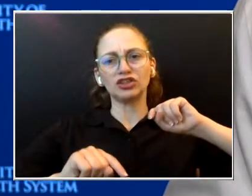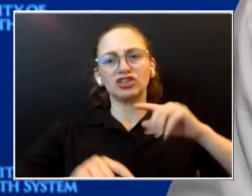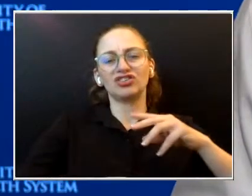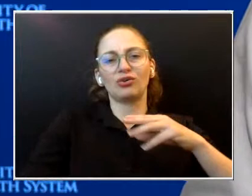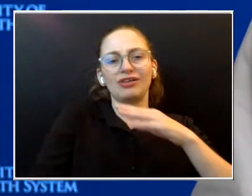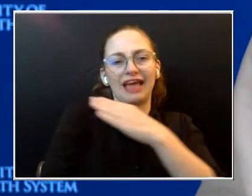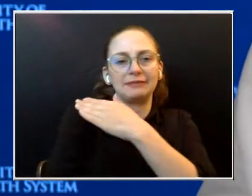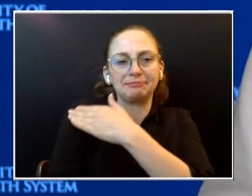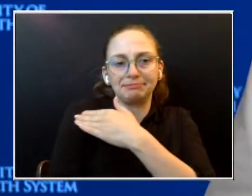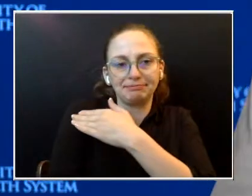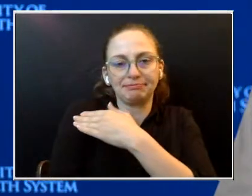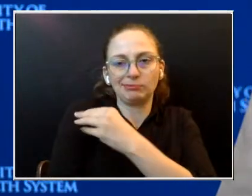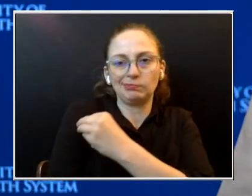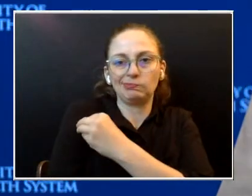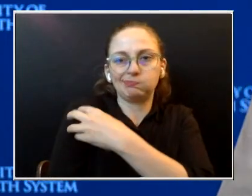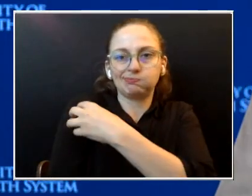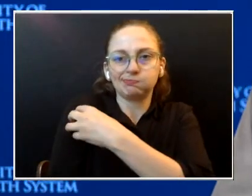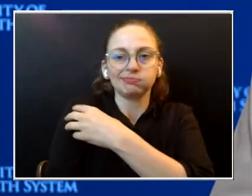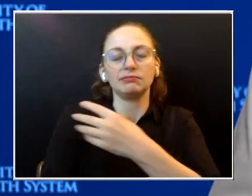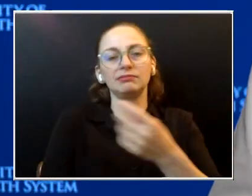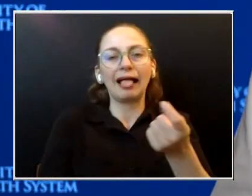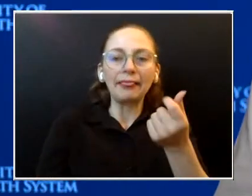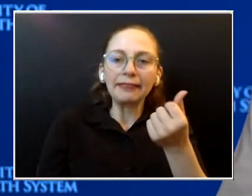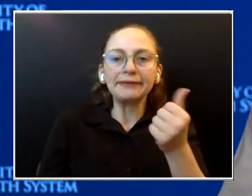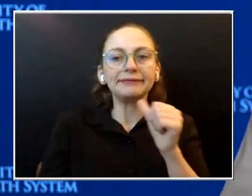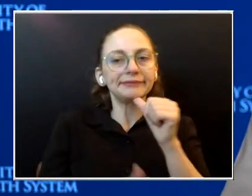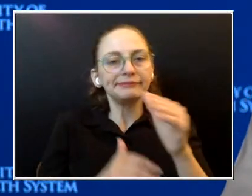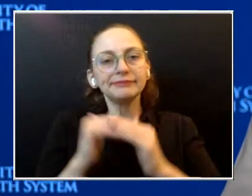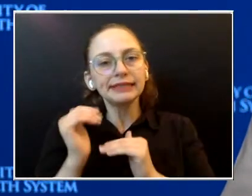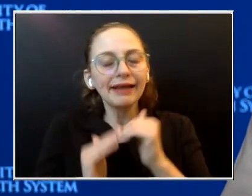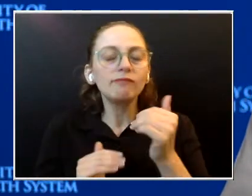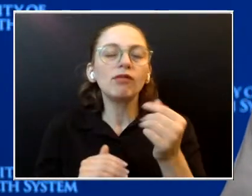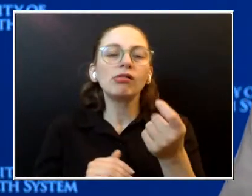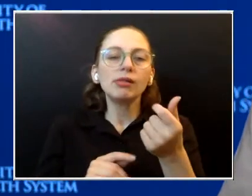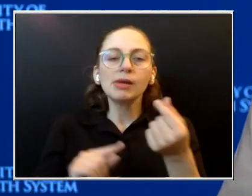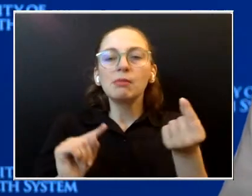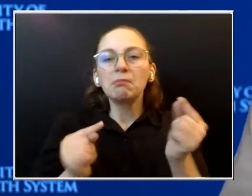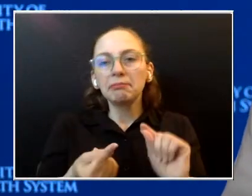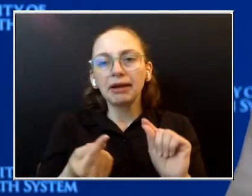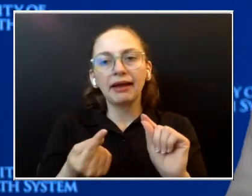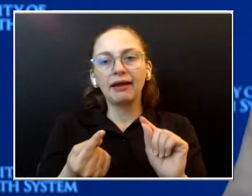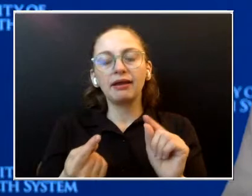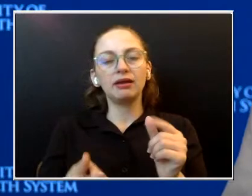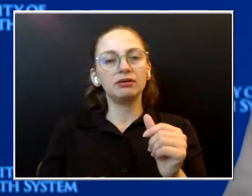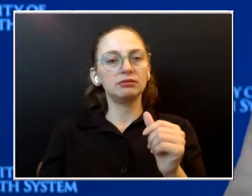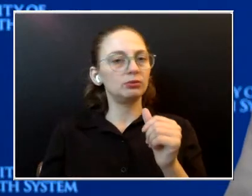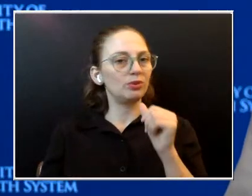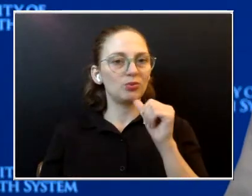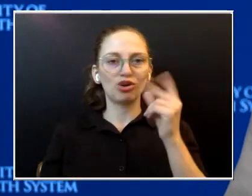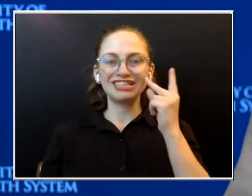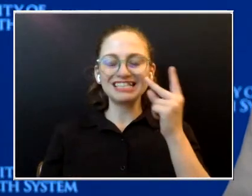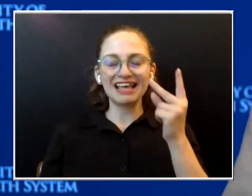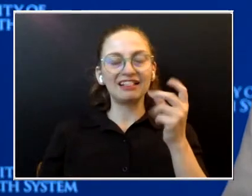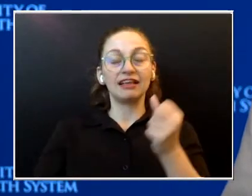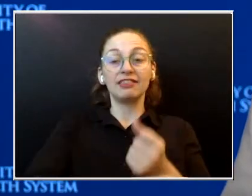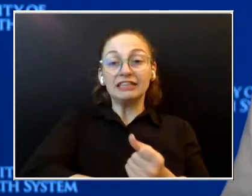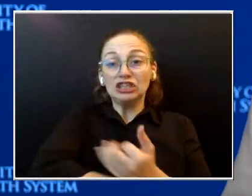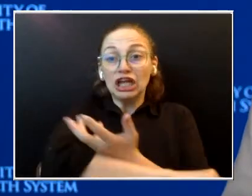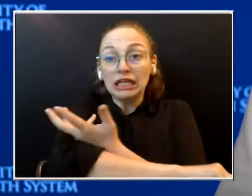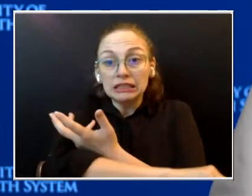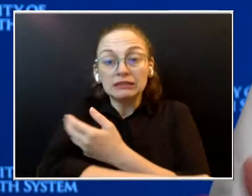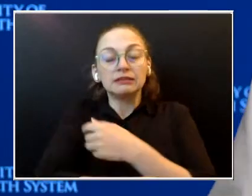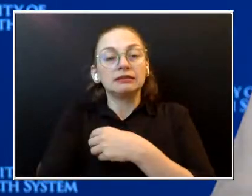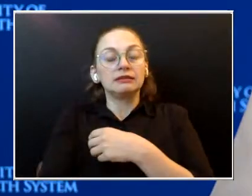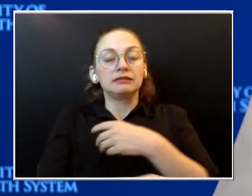bit of discomfort, pain. Really weren't seeing the reactions of the chills, the fever, the myalgias, just feeling